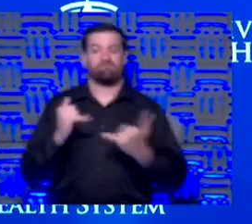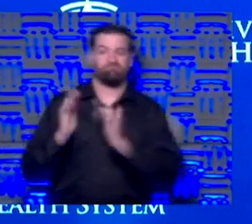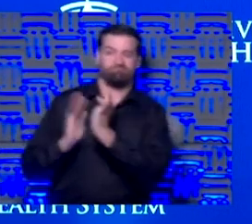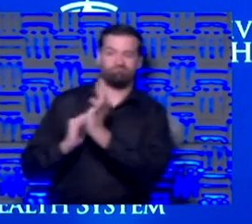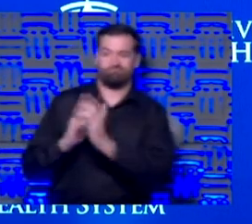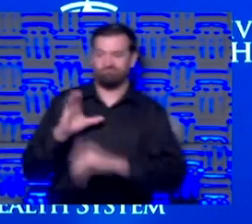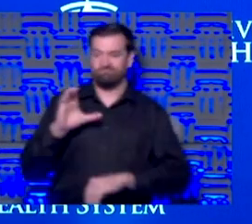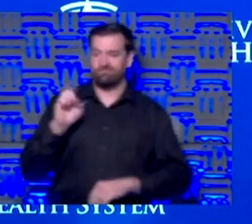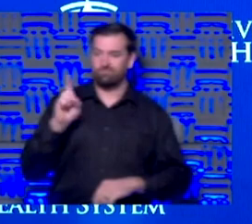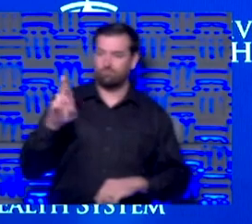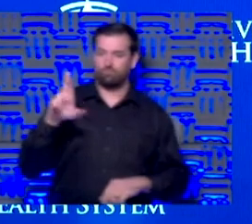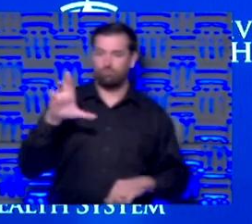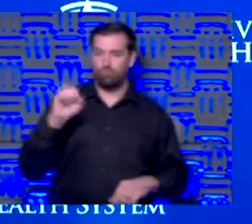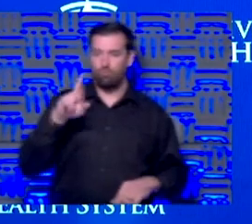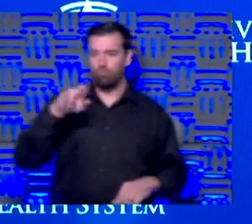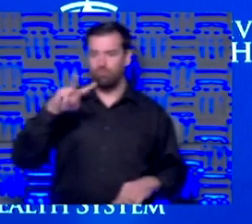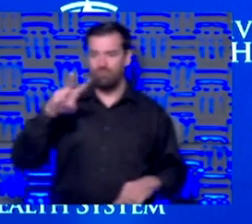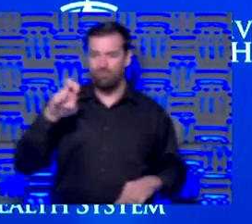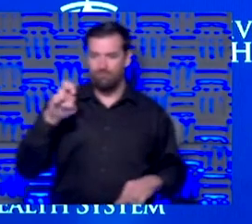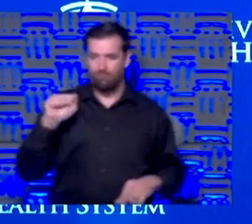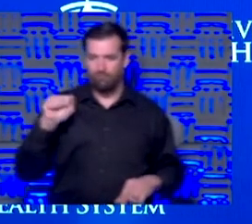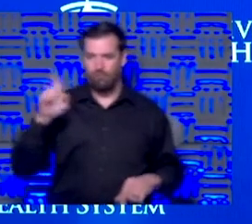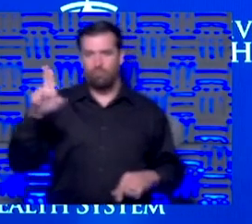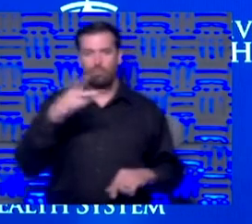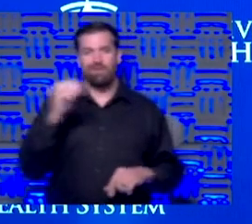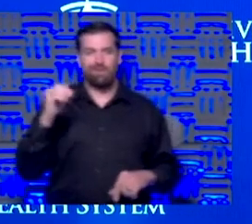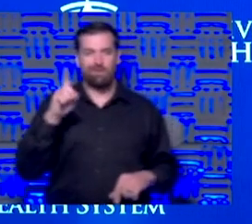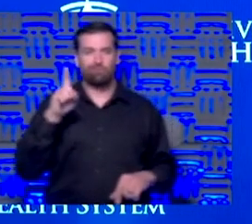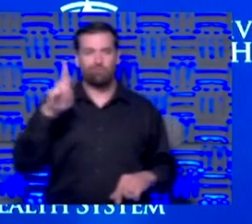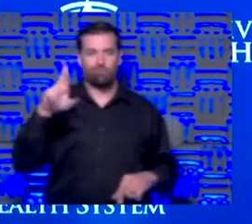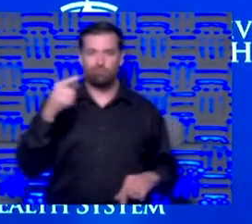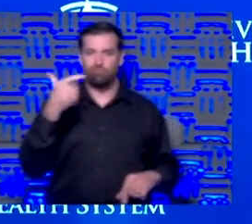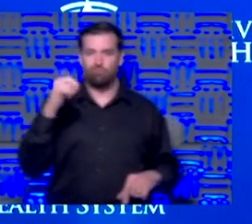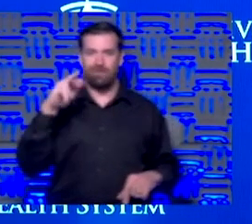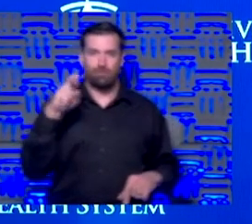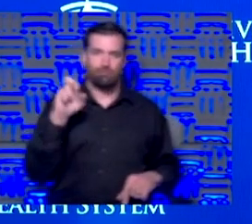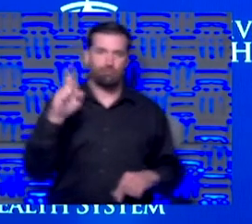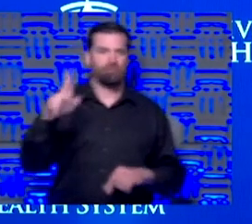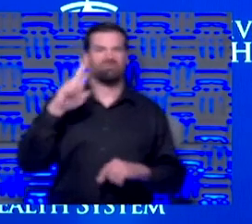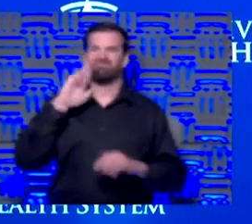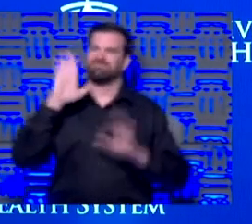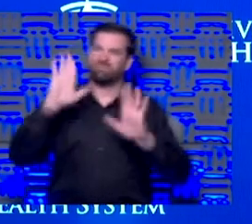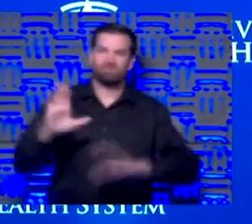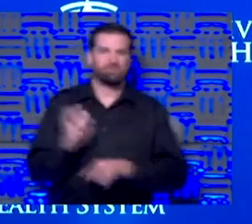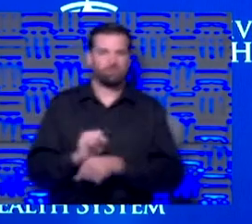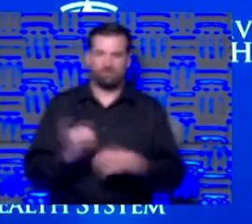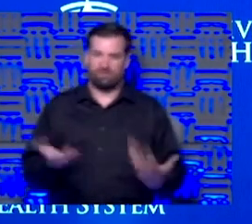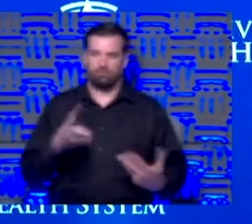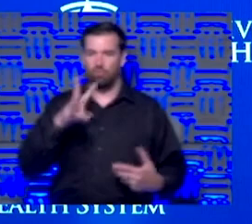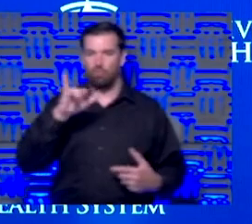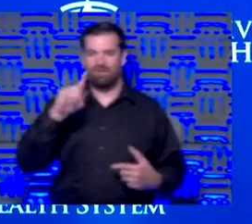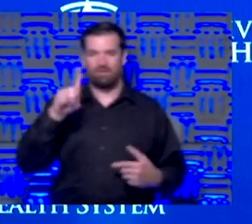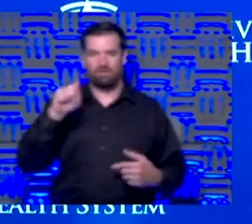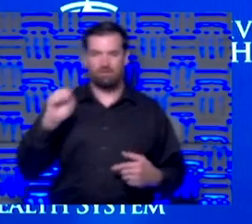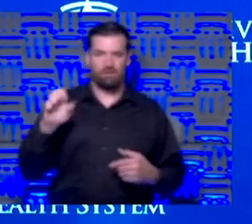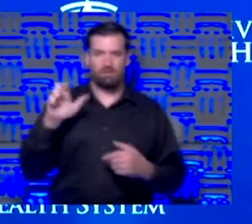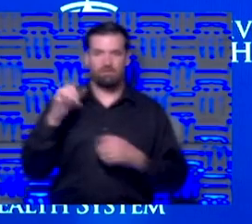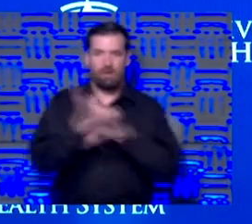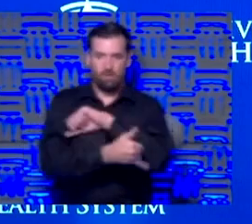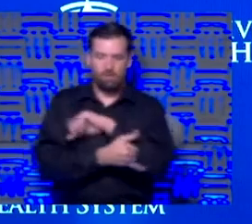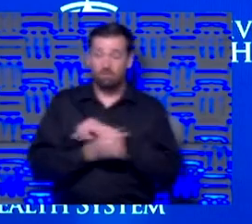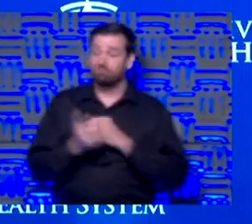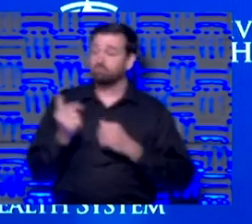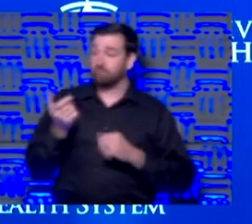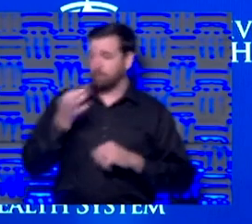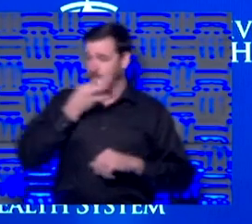to Dr. Corriveau and to Dr. Greiner for the great work they do as that dynamic duo here in Wyandotte County. So we're going to turn to them in